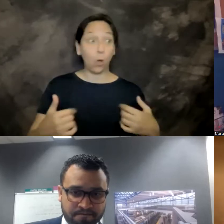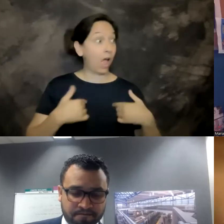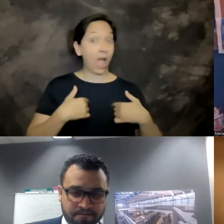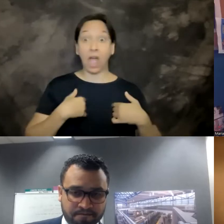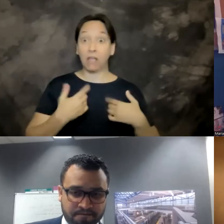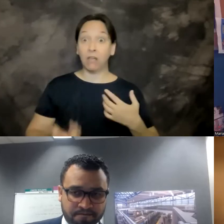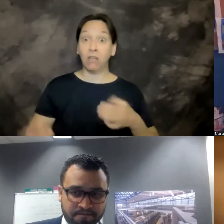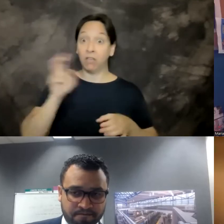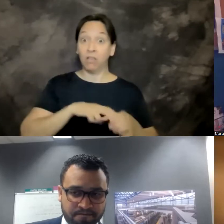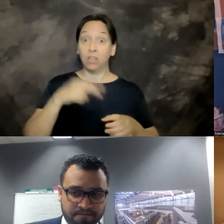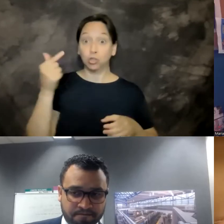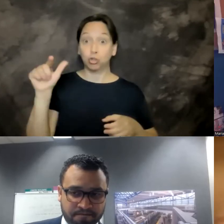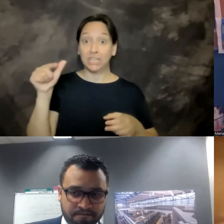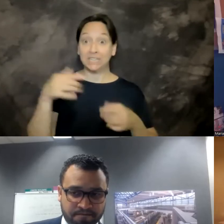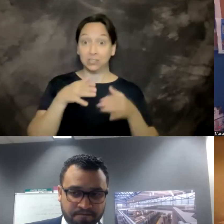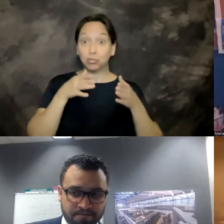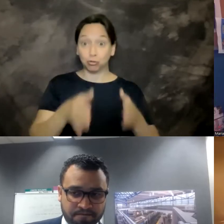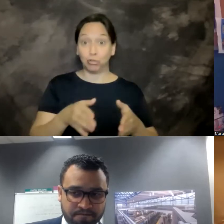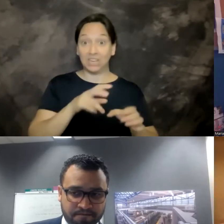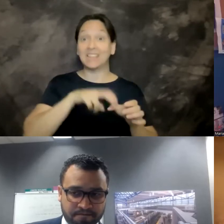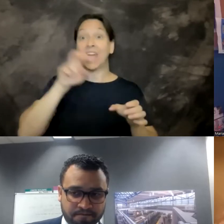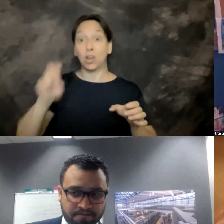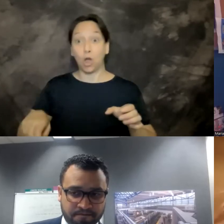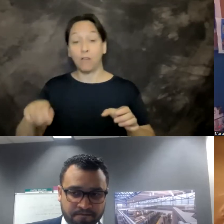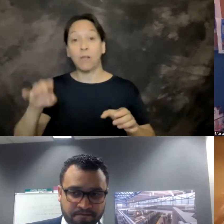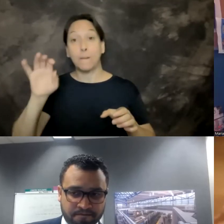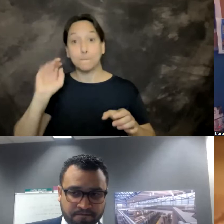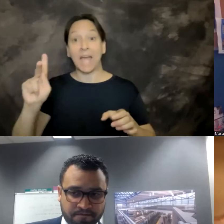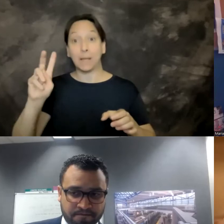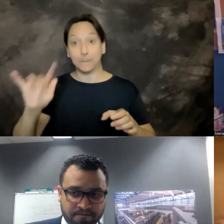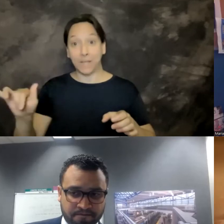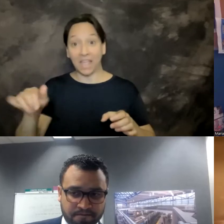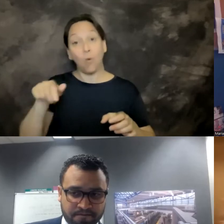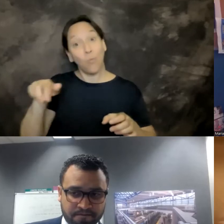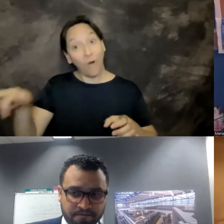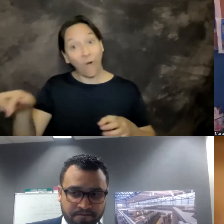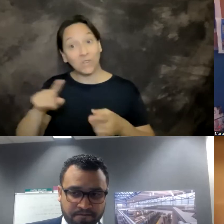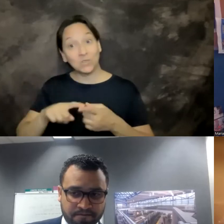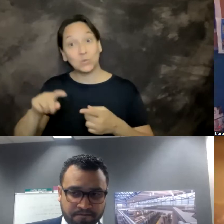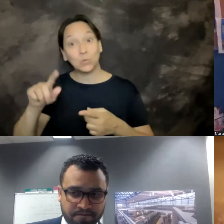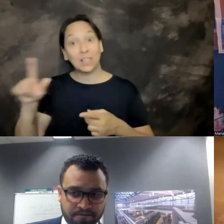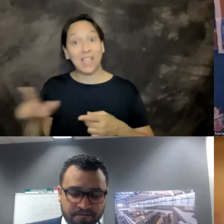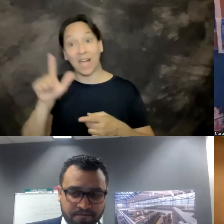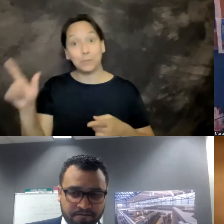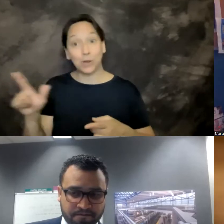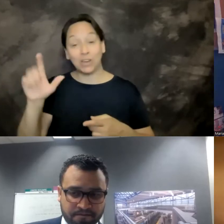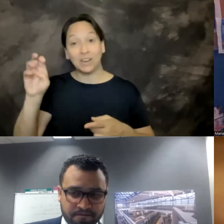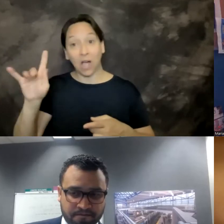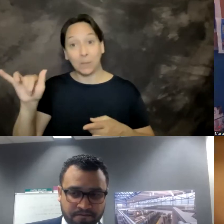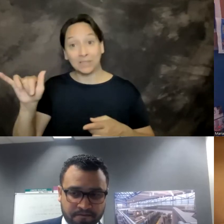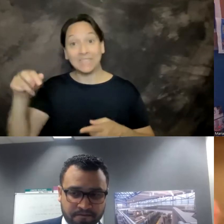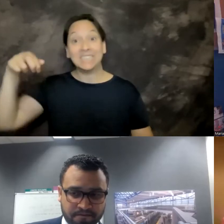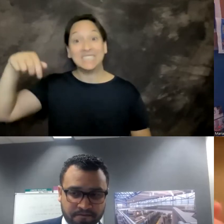on at Green Street, get off at Back Bay, walk to Copley Library, go downstairs if everything